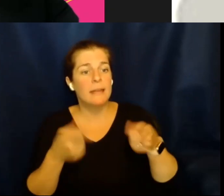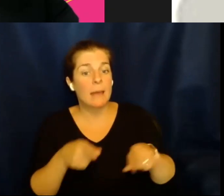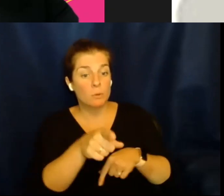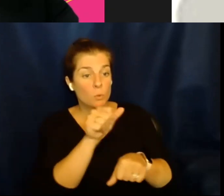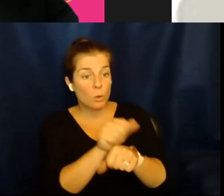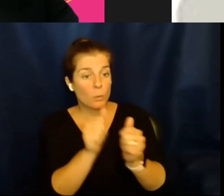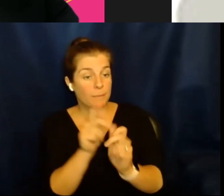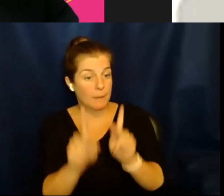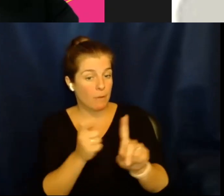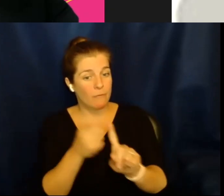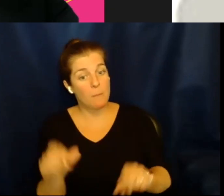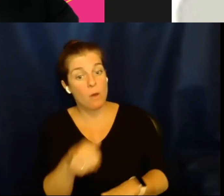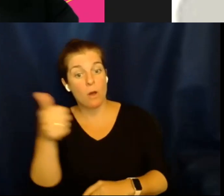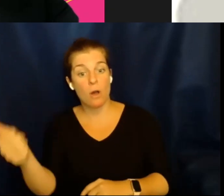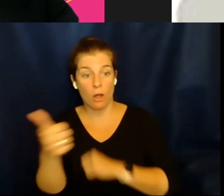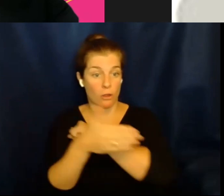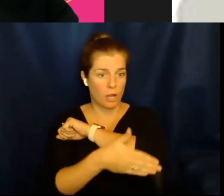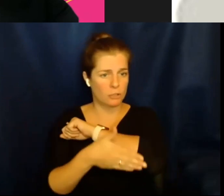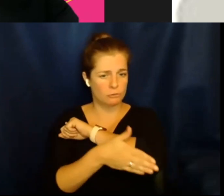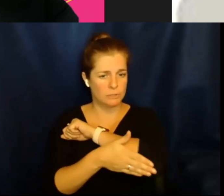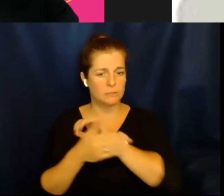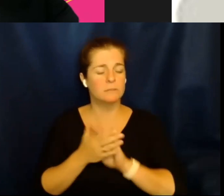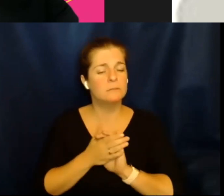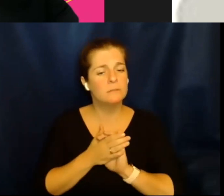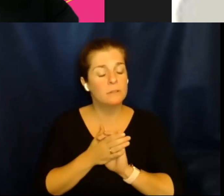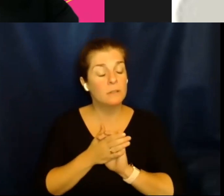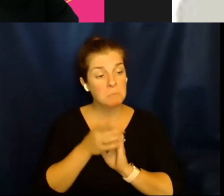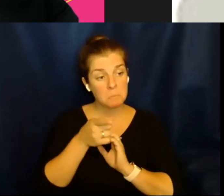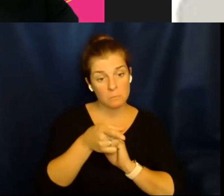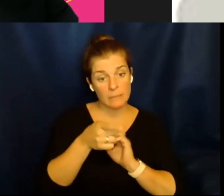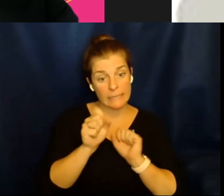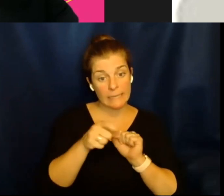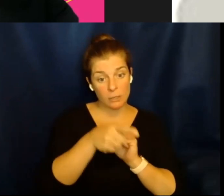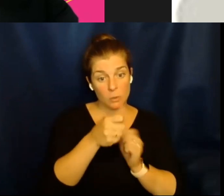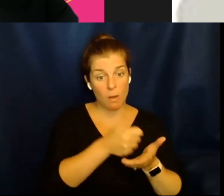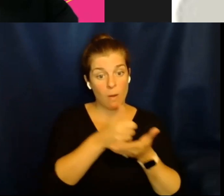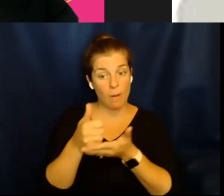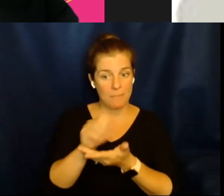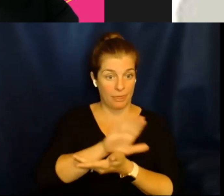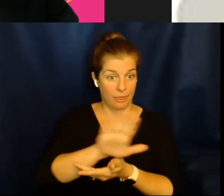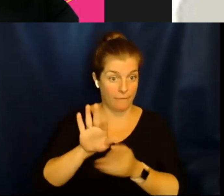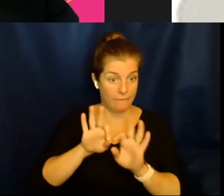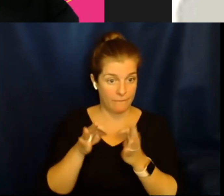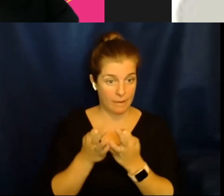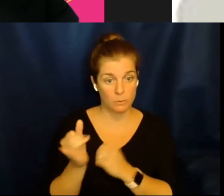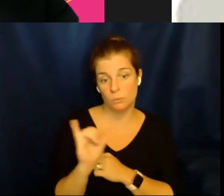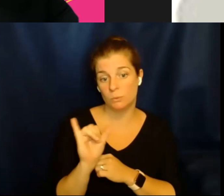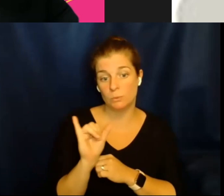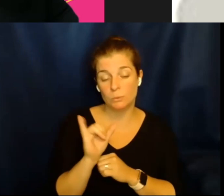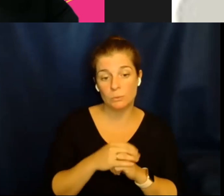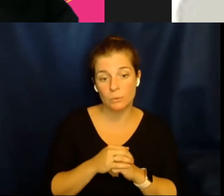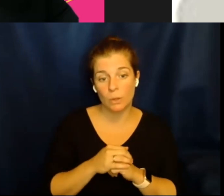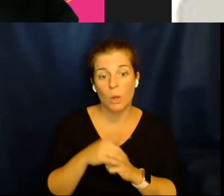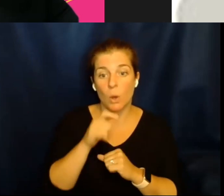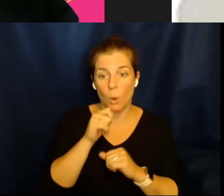other countries, the question is, have you been able to help their families who are living